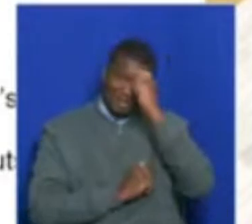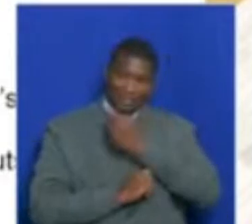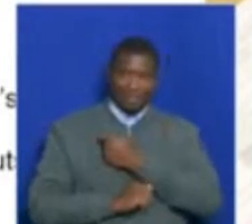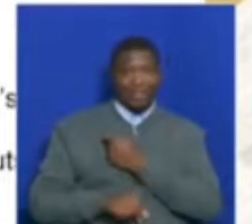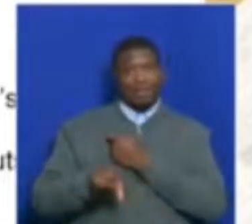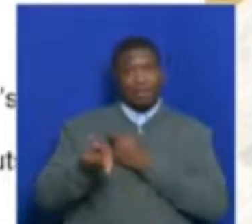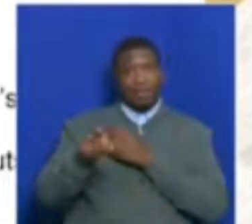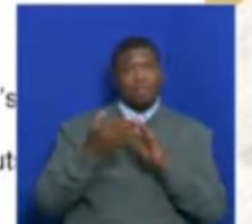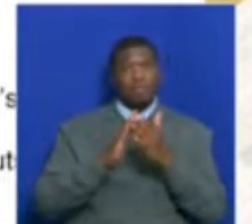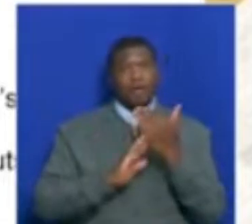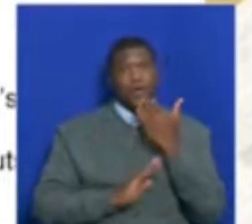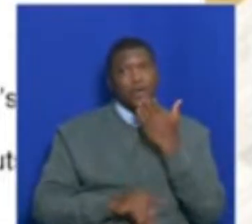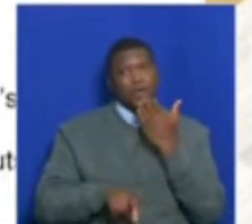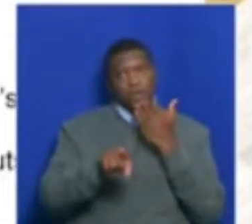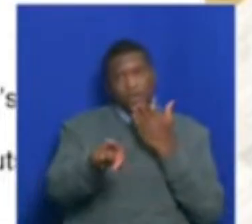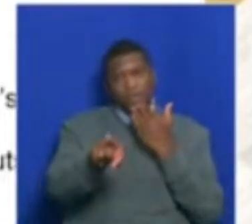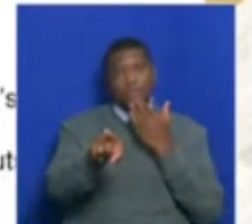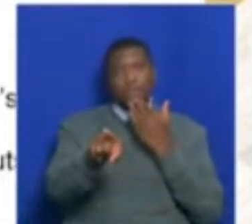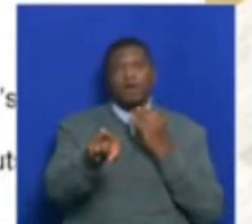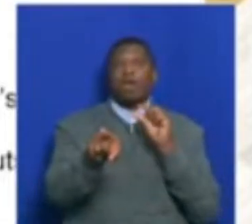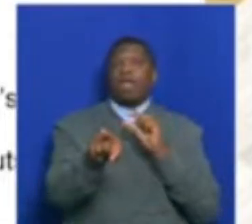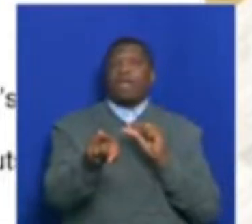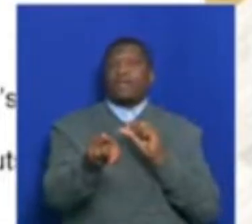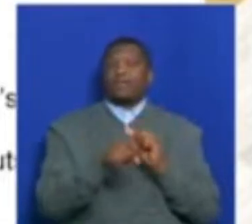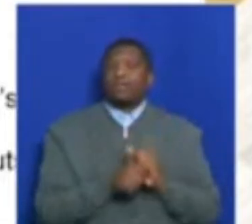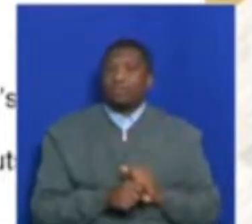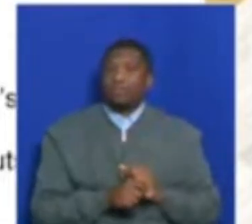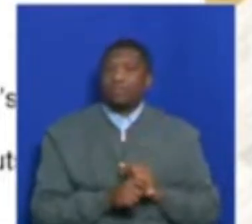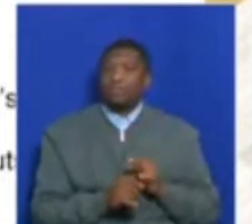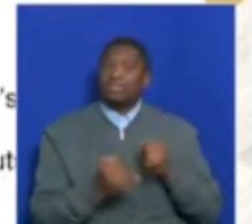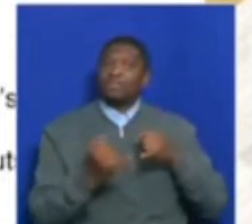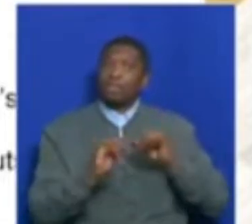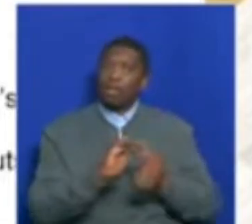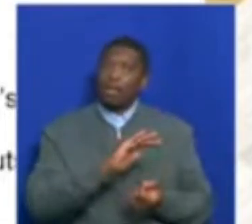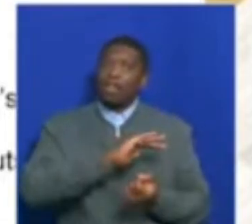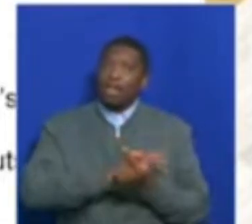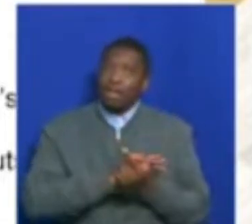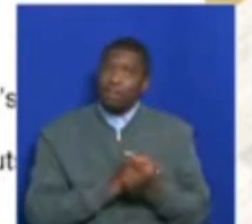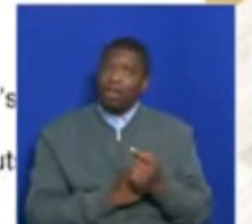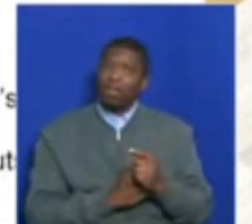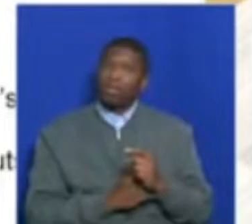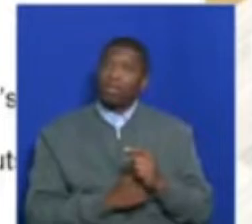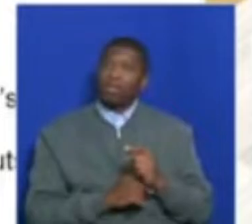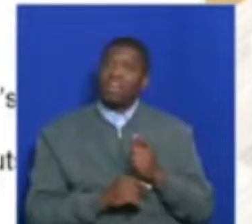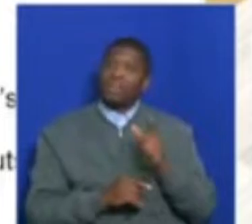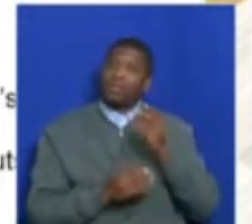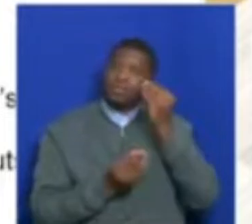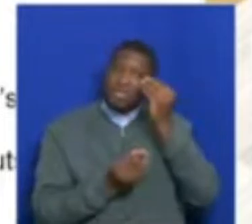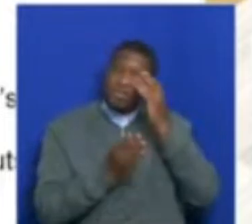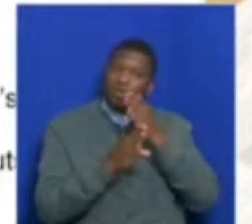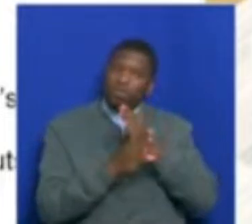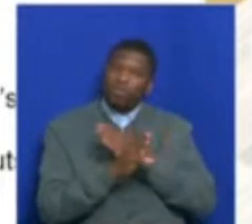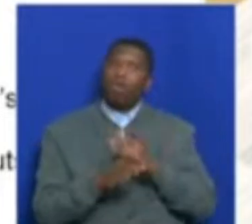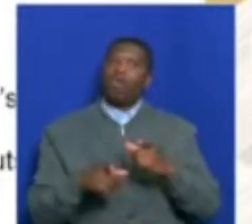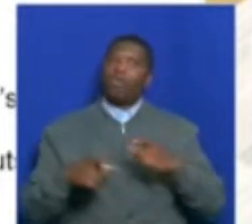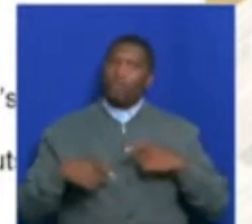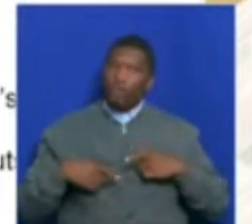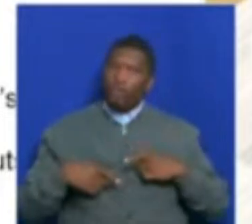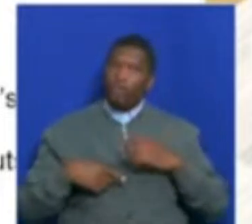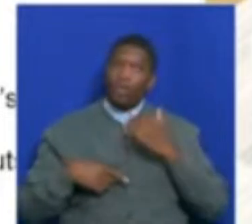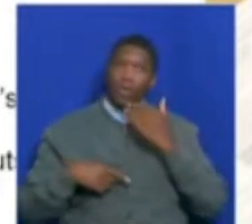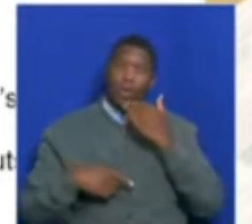Dina Govender. The fact that Bevan Loftus had been given an advance notice that Mr. Naika had allegedly offered